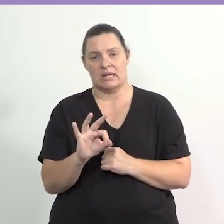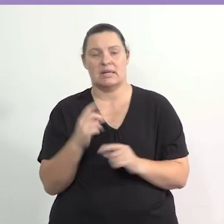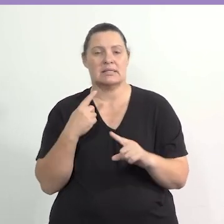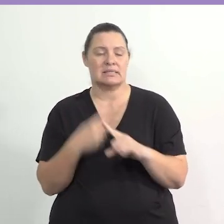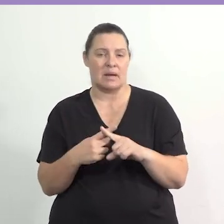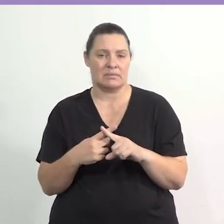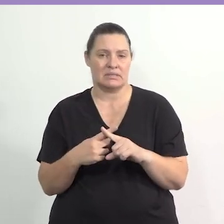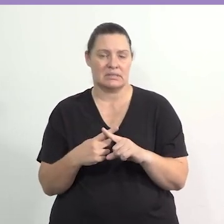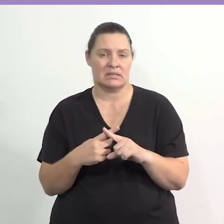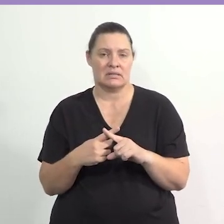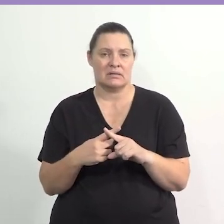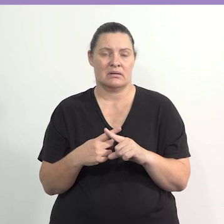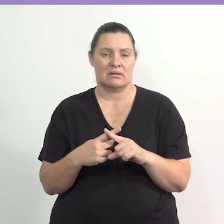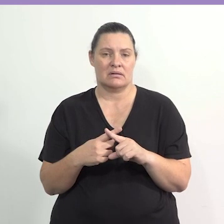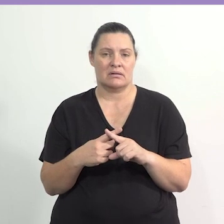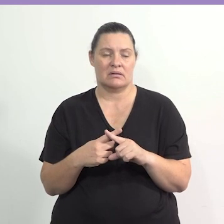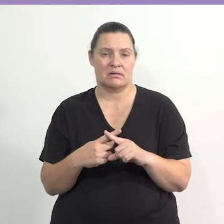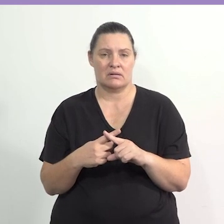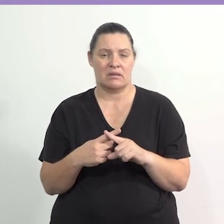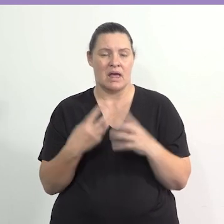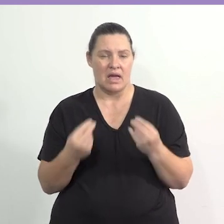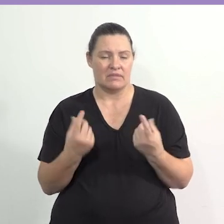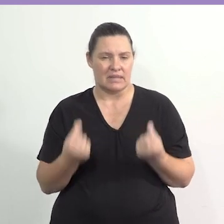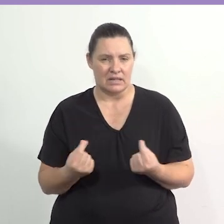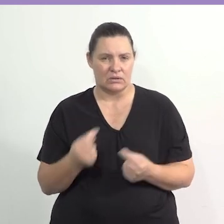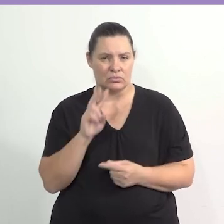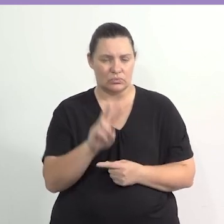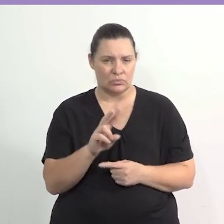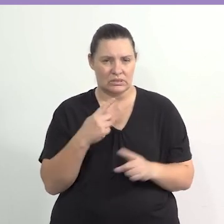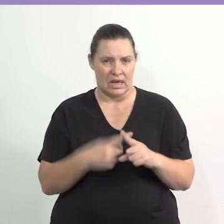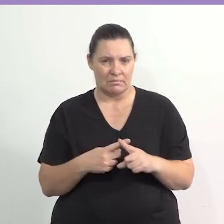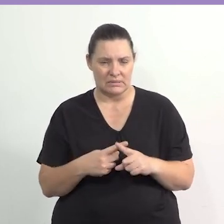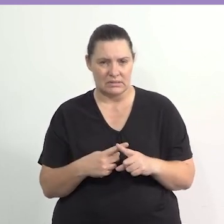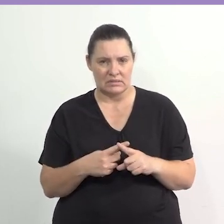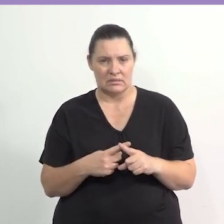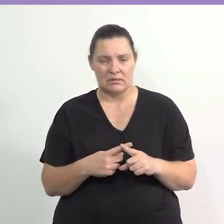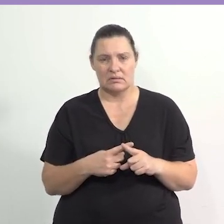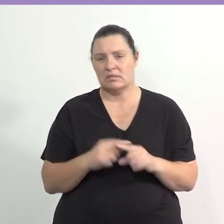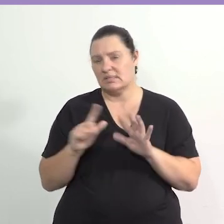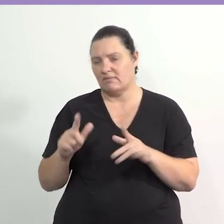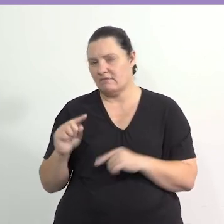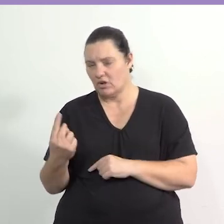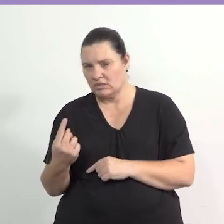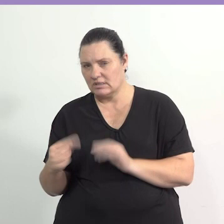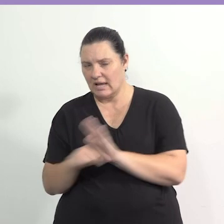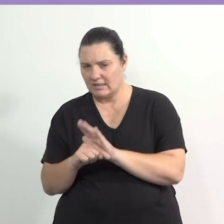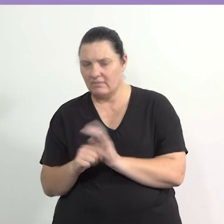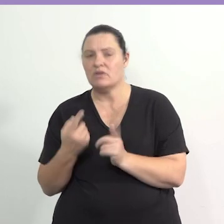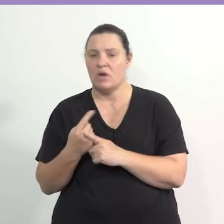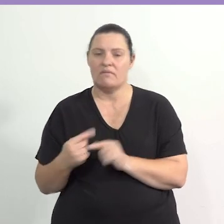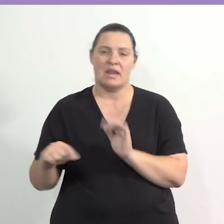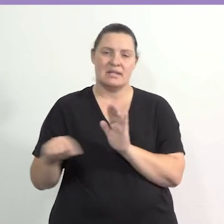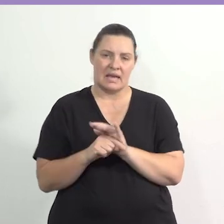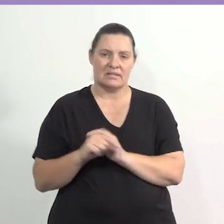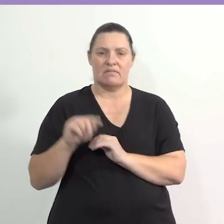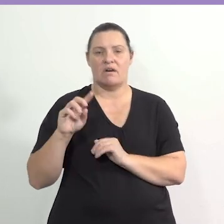3 multiplied by, we could have done the 2 multiplied by the negative 7 first. So that is multiplied by